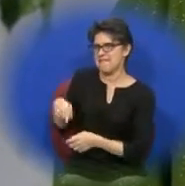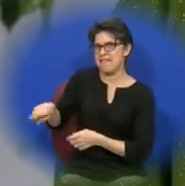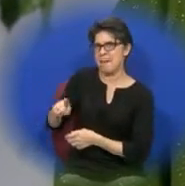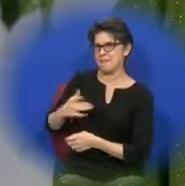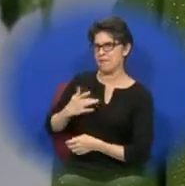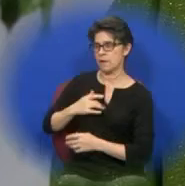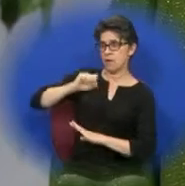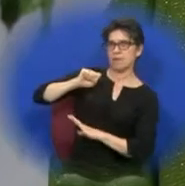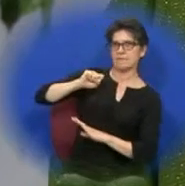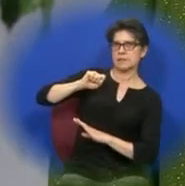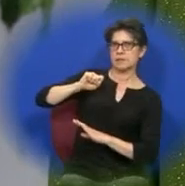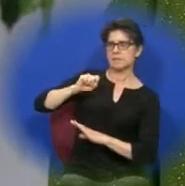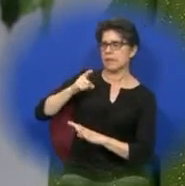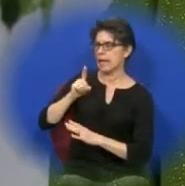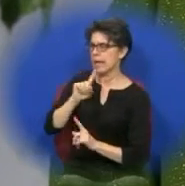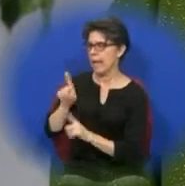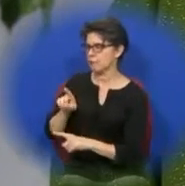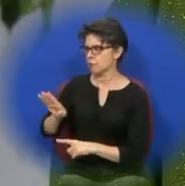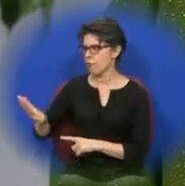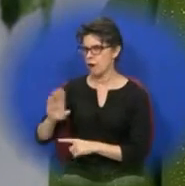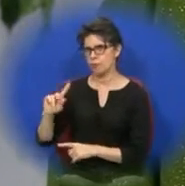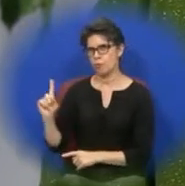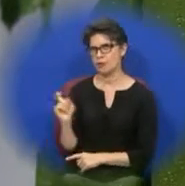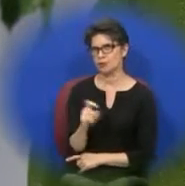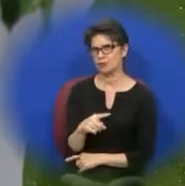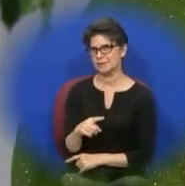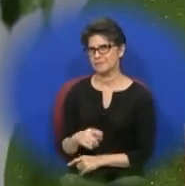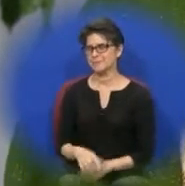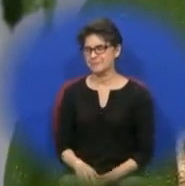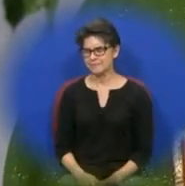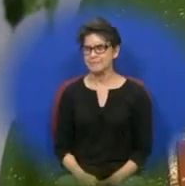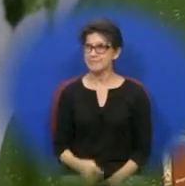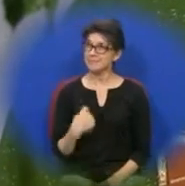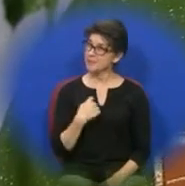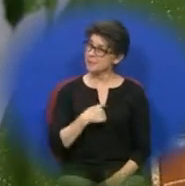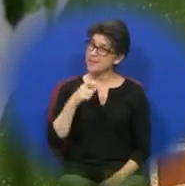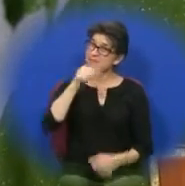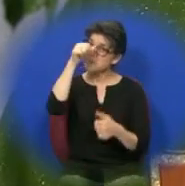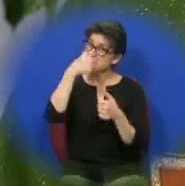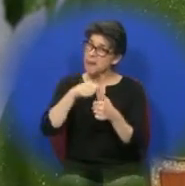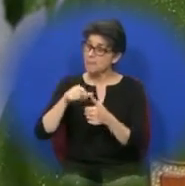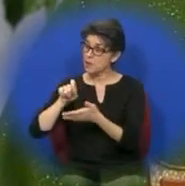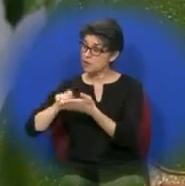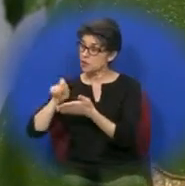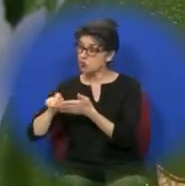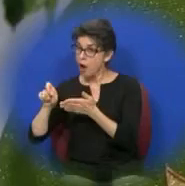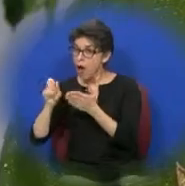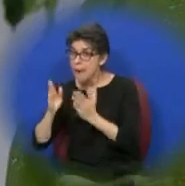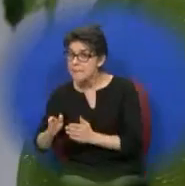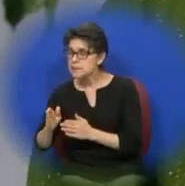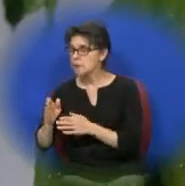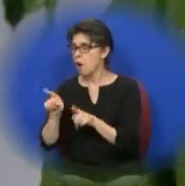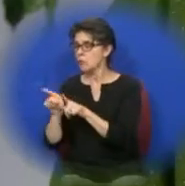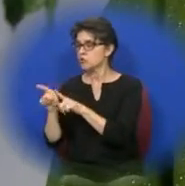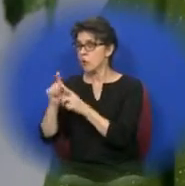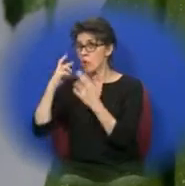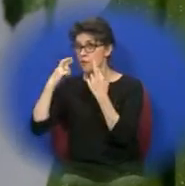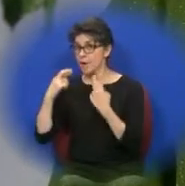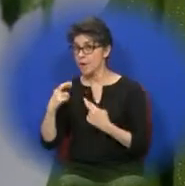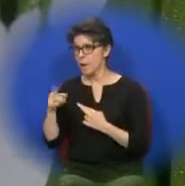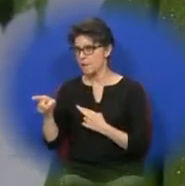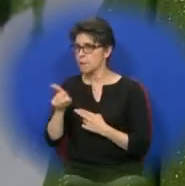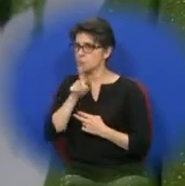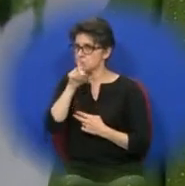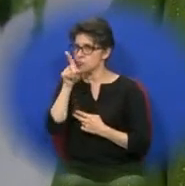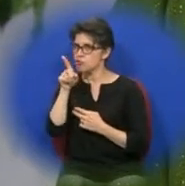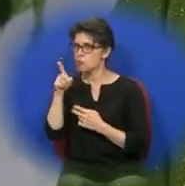their challenges and their questions. We have to remember that the scribes and the Pharisees were the true masters of the